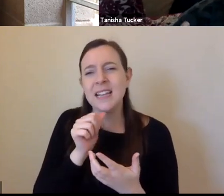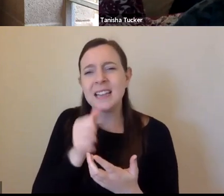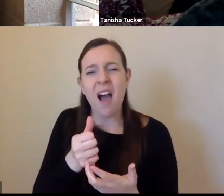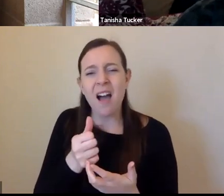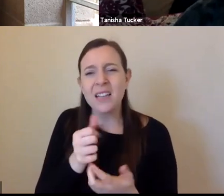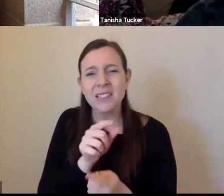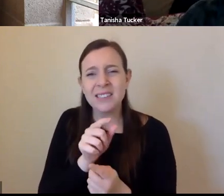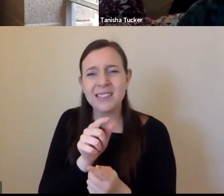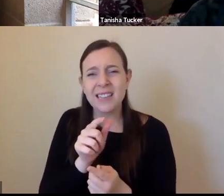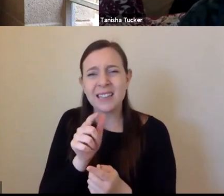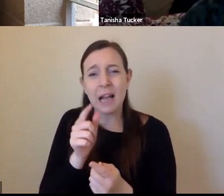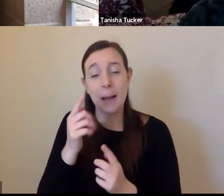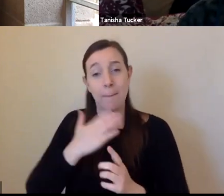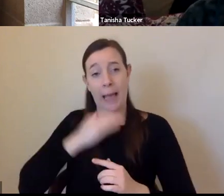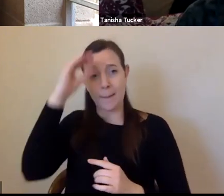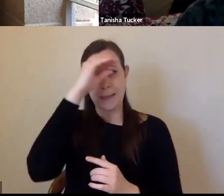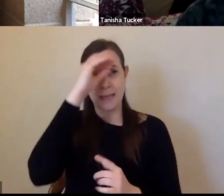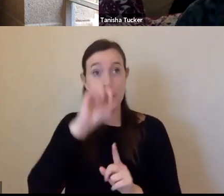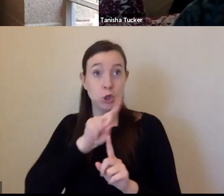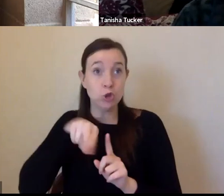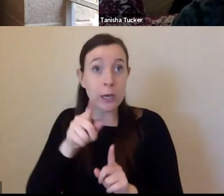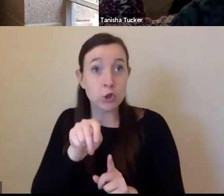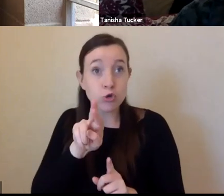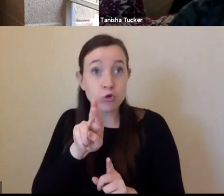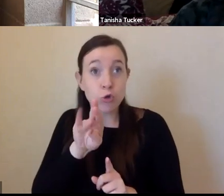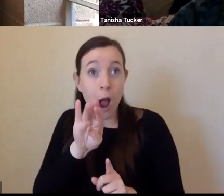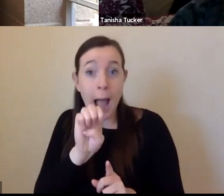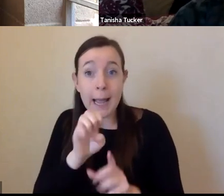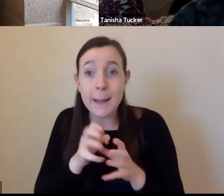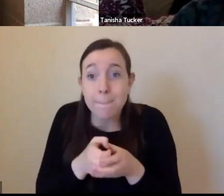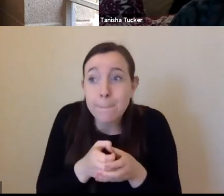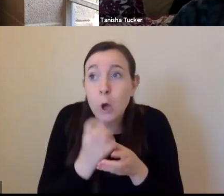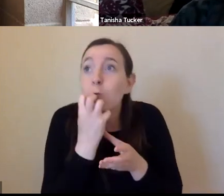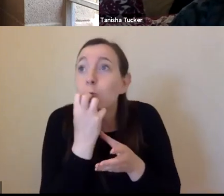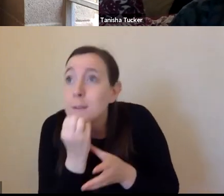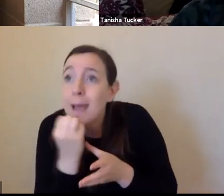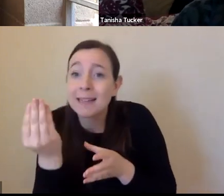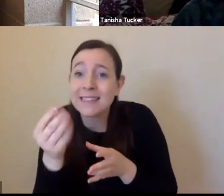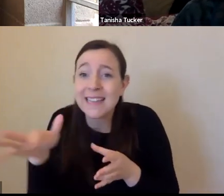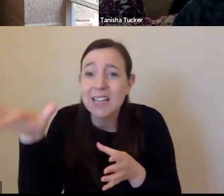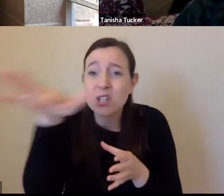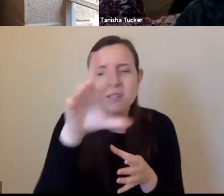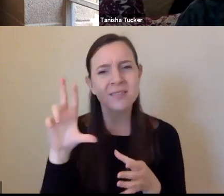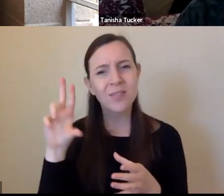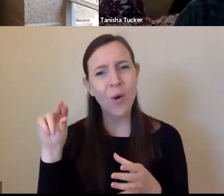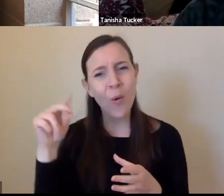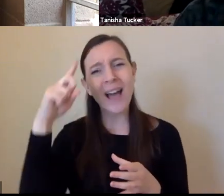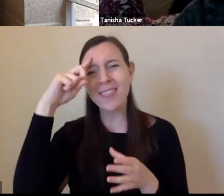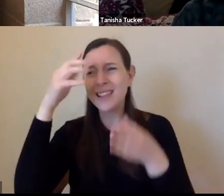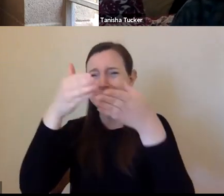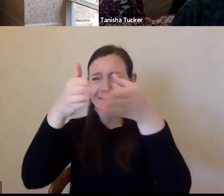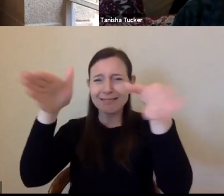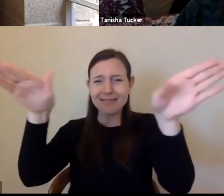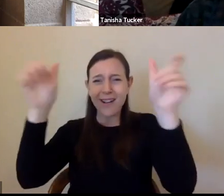as a human race. We should know that we share everything with this planet. We